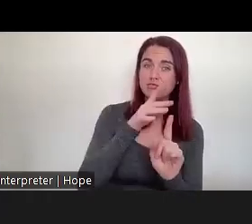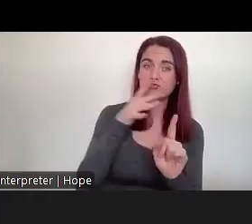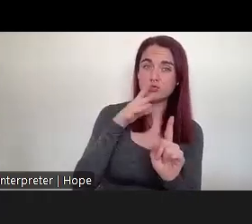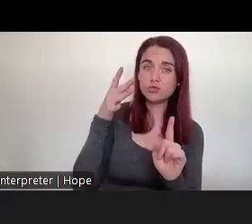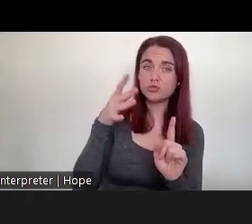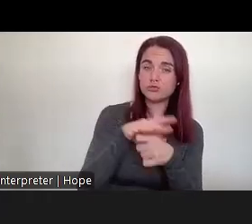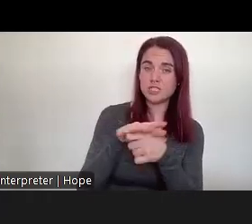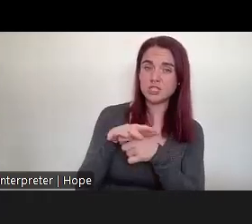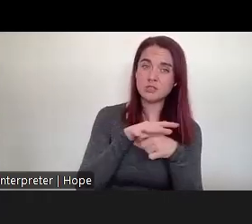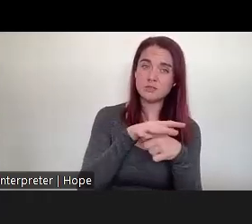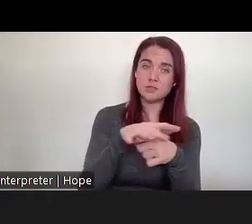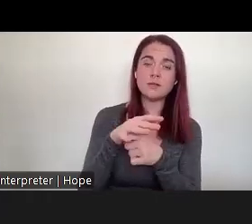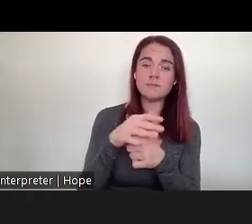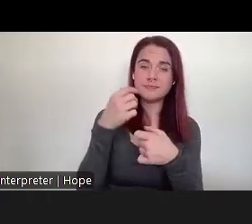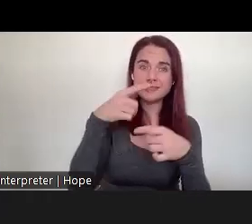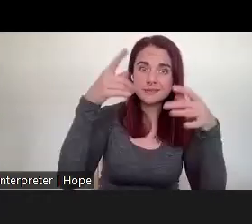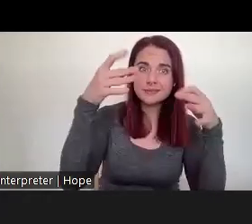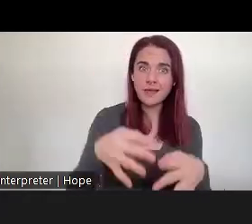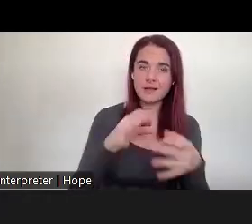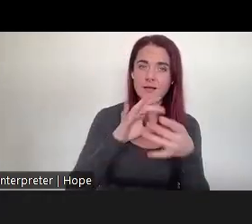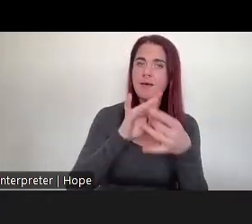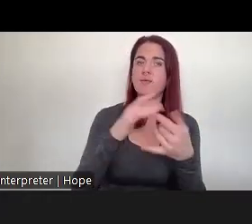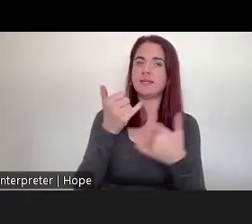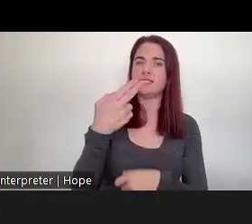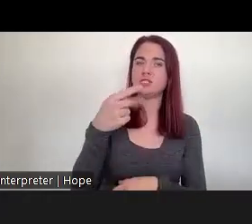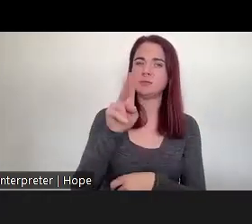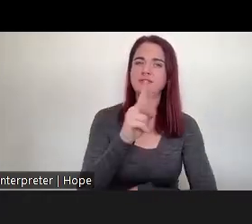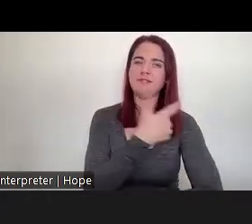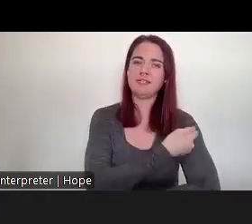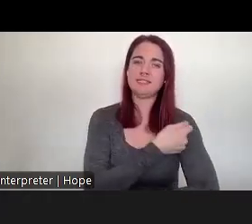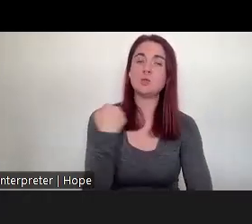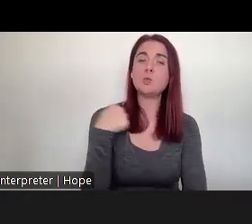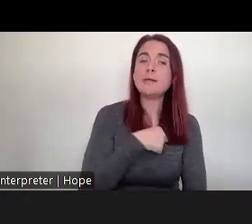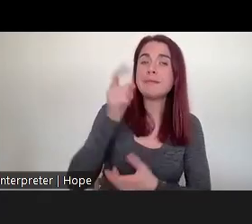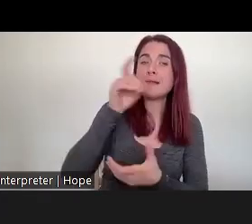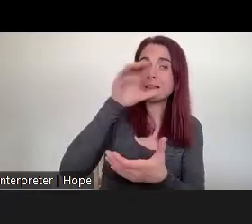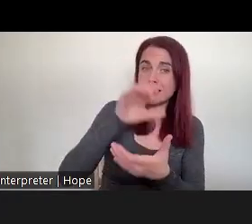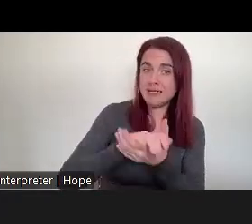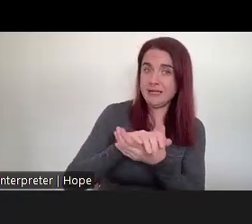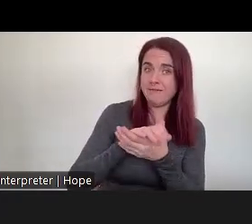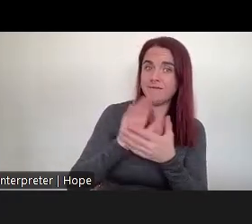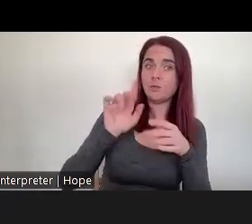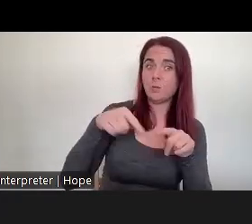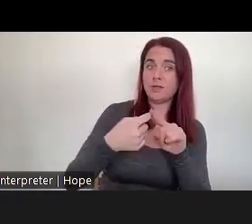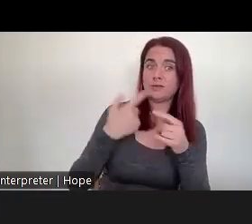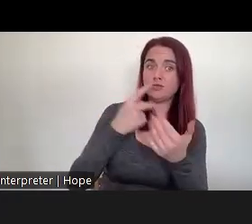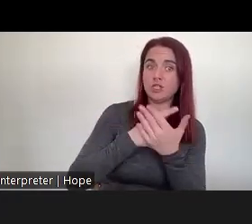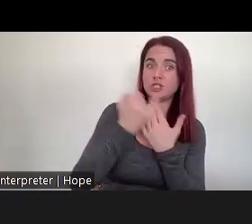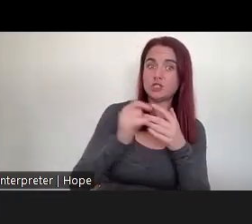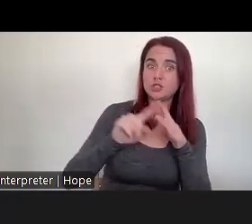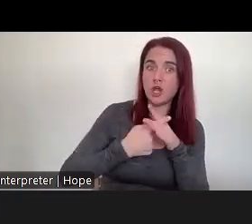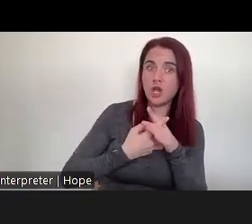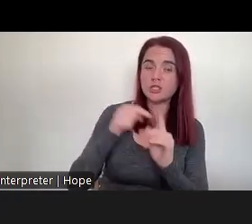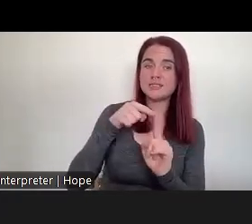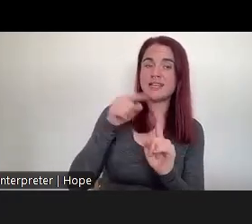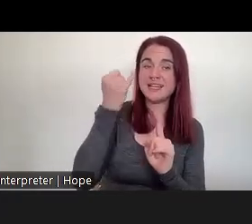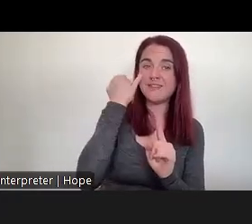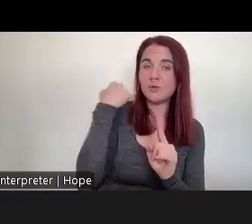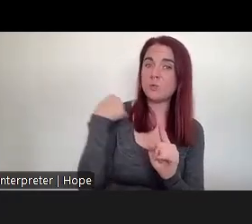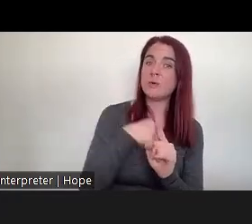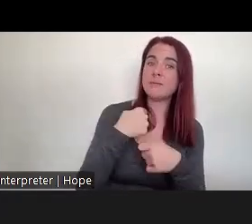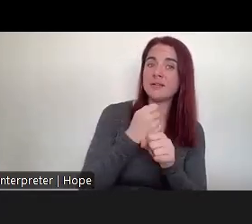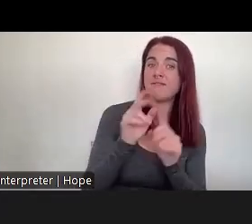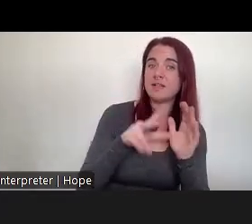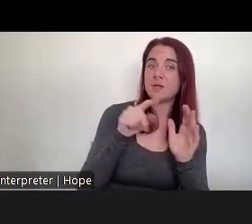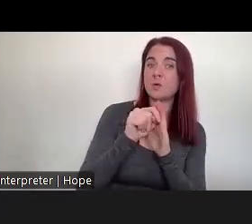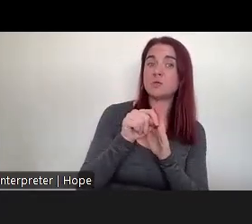decisions about the HPV vaccine. And our hypothesis going into the project was that locally developed videos